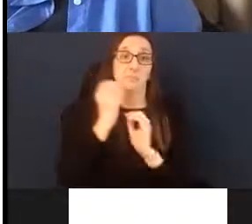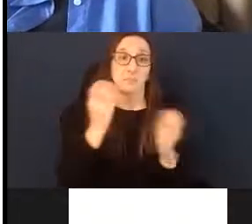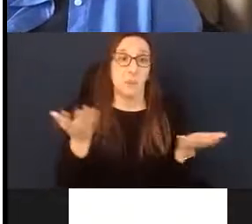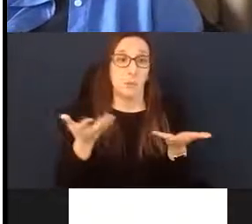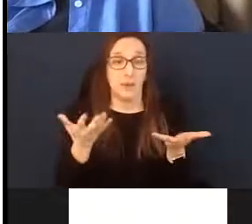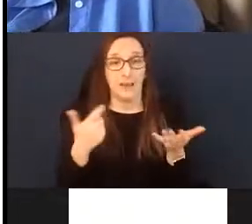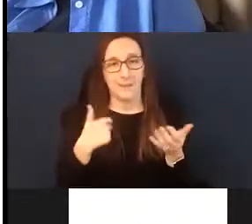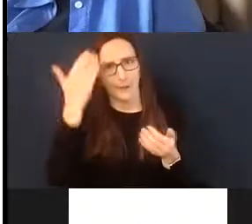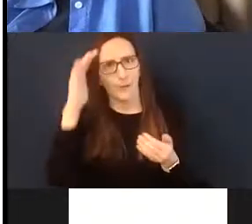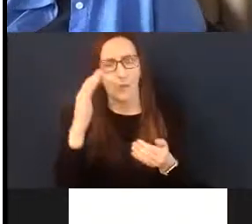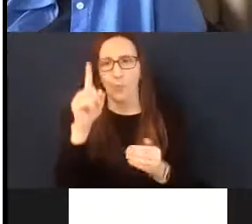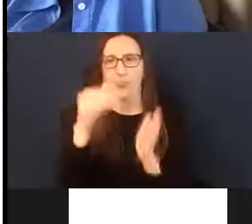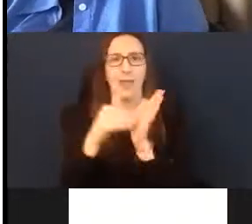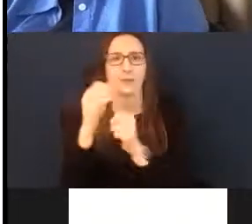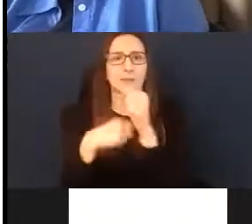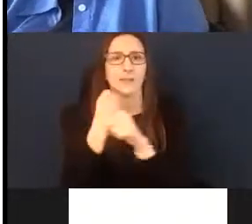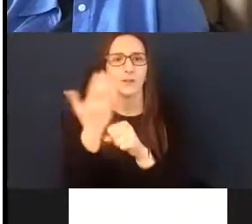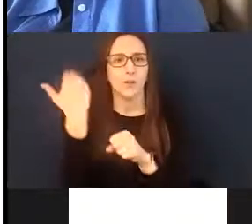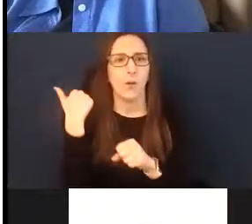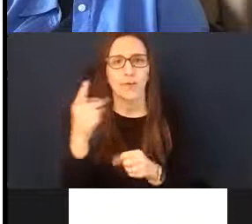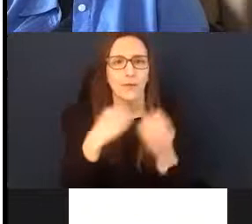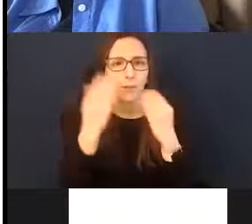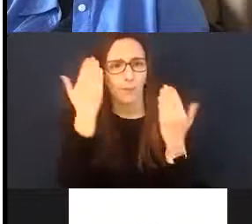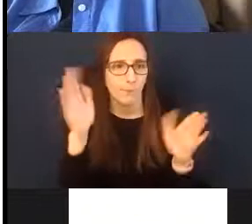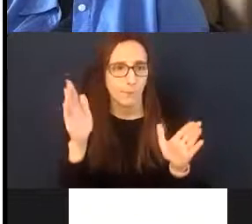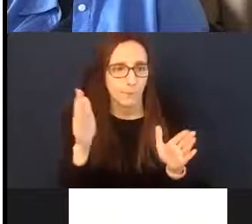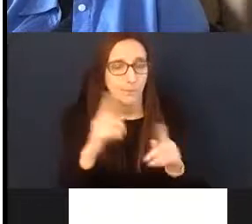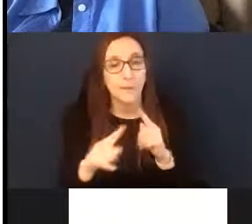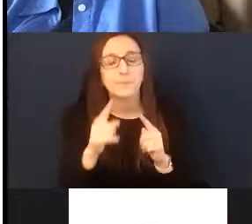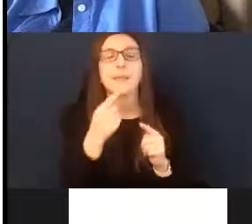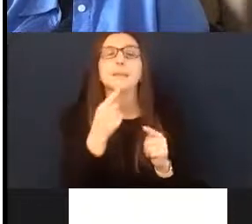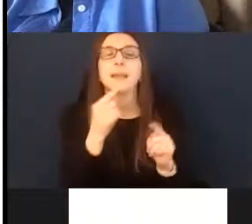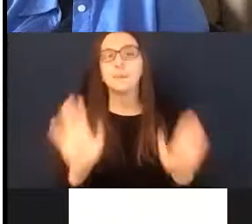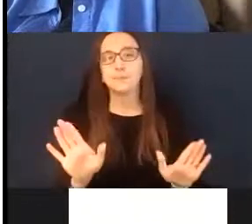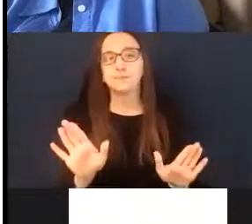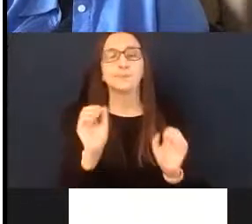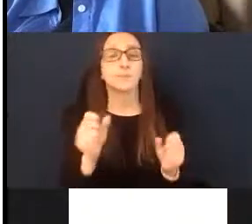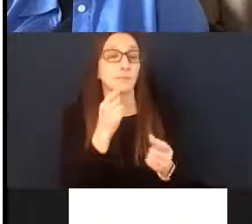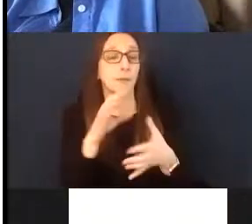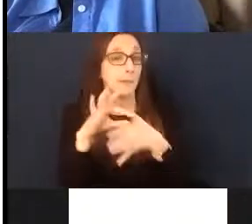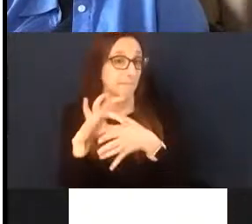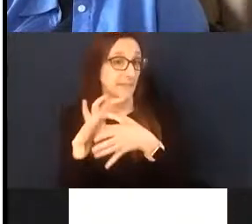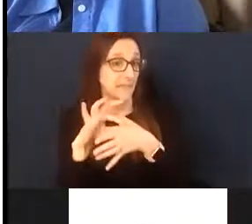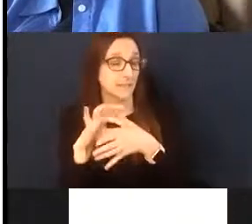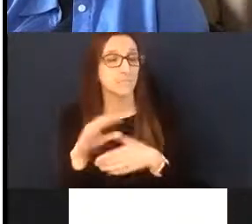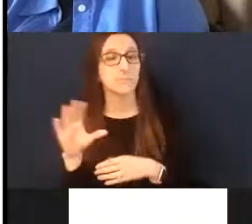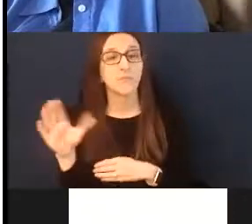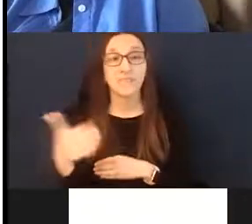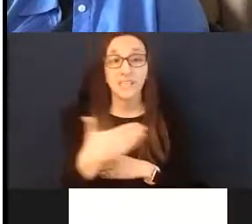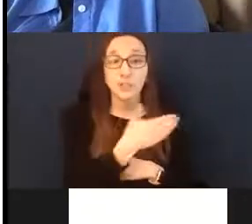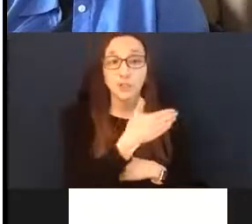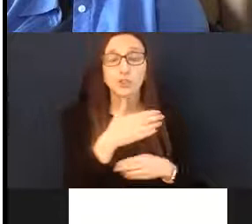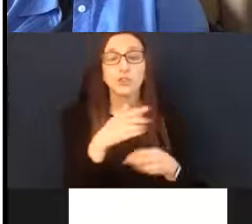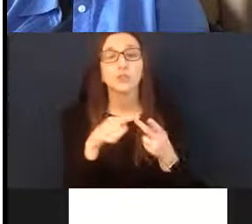know for sure. But in the paleo diet, they are claiming that you can eat meat, fish,